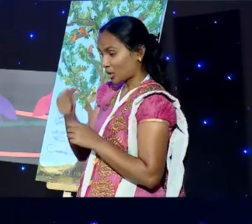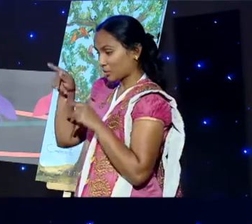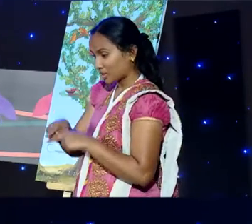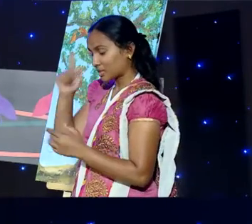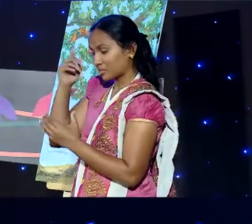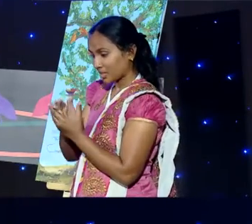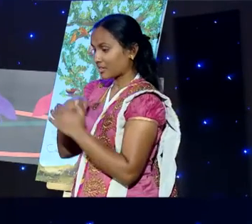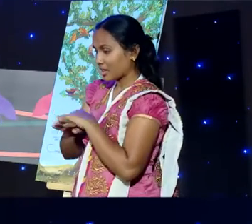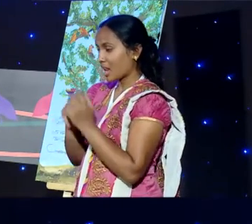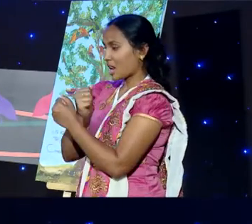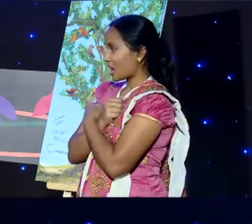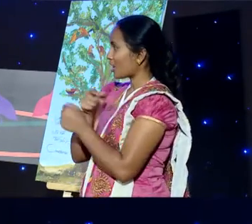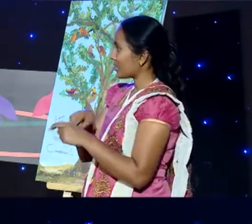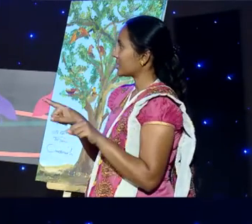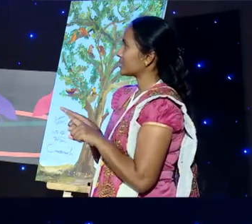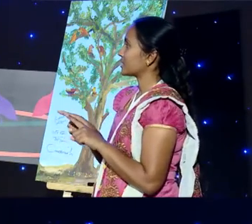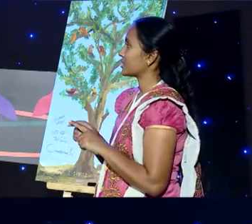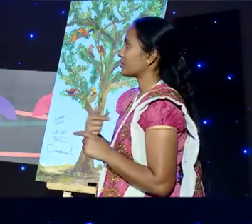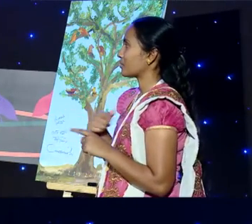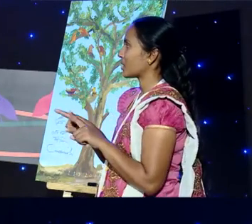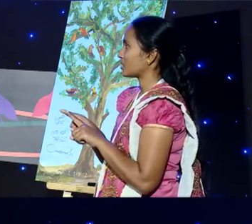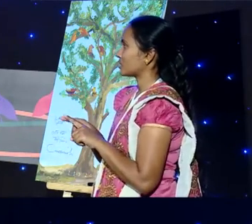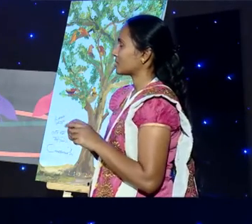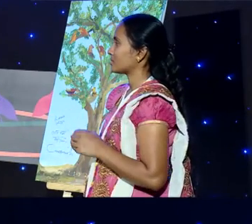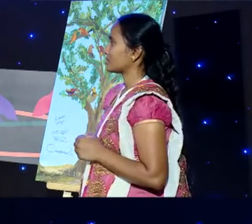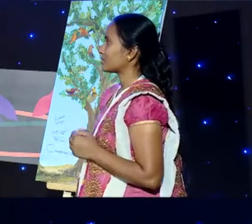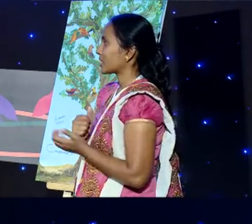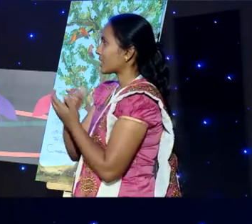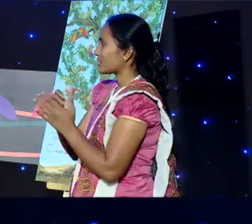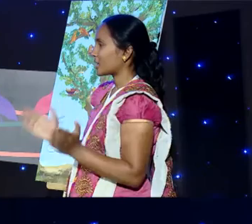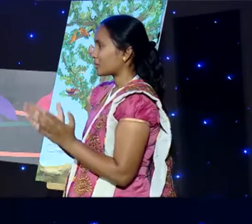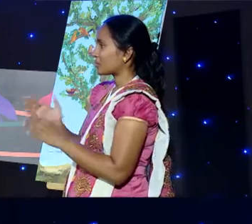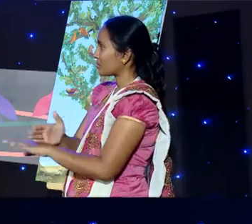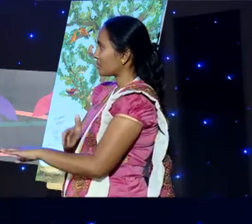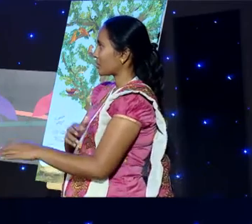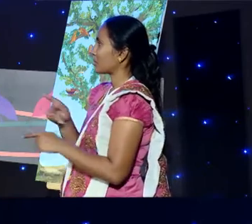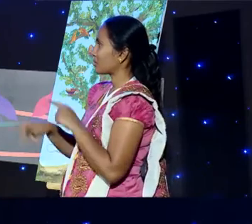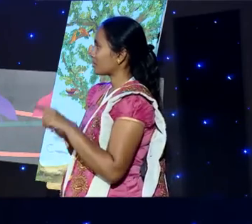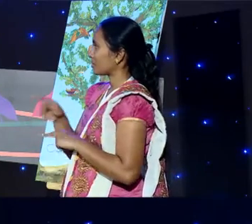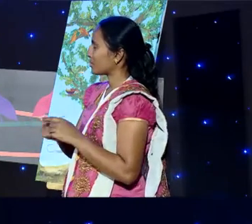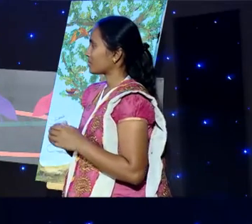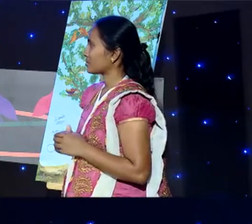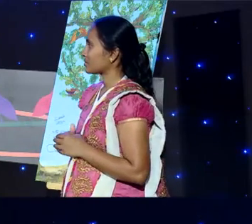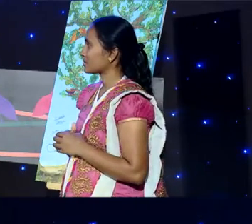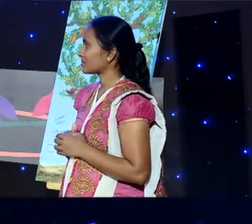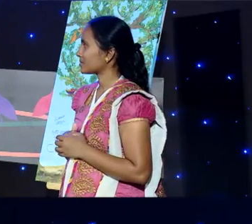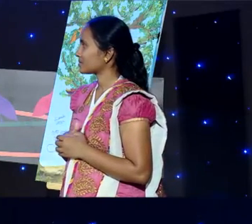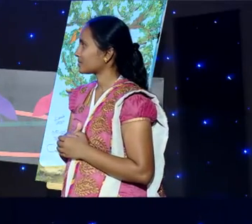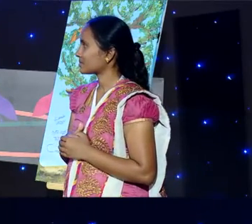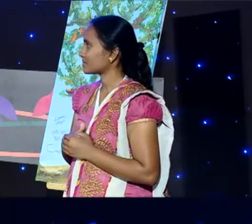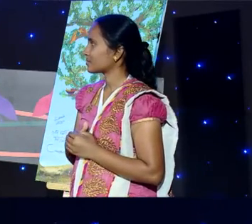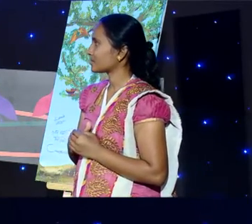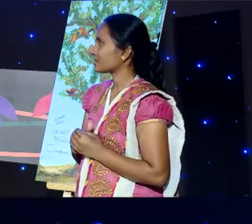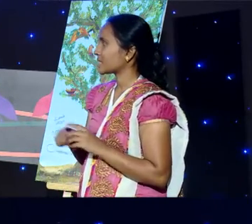I have so much, and I'm not able to believe in the good in people? Why is that? And in that moment, they start to really